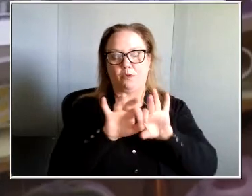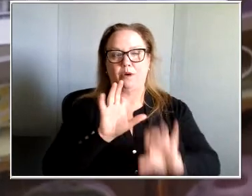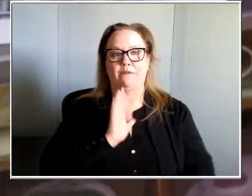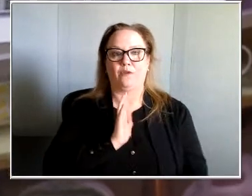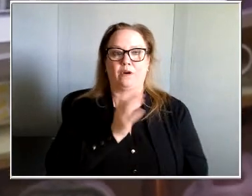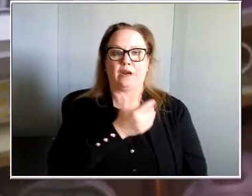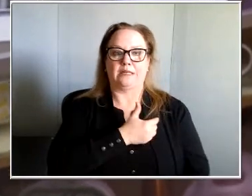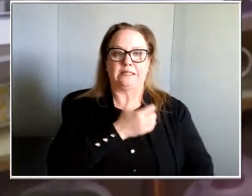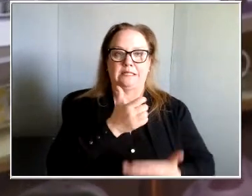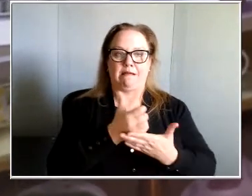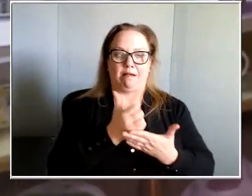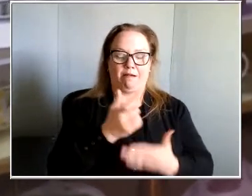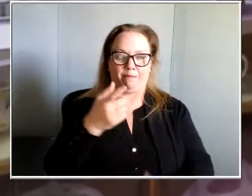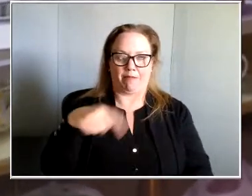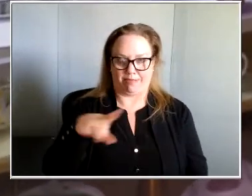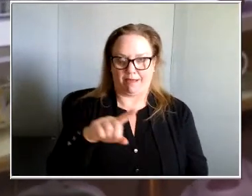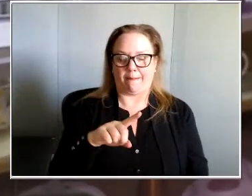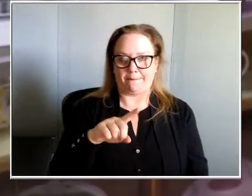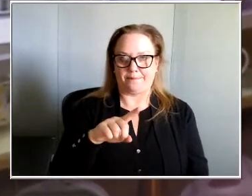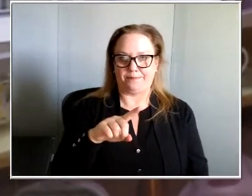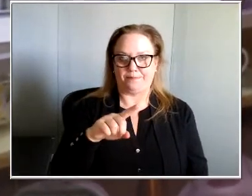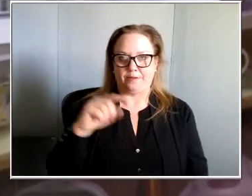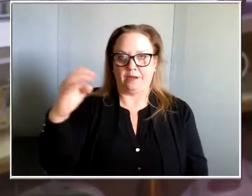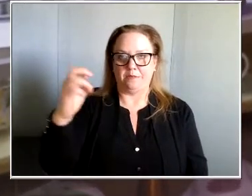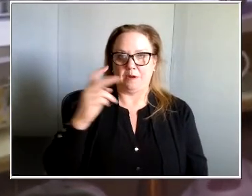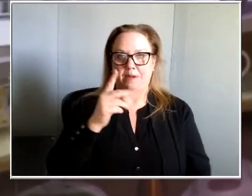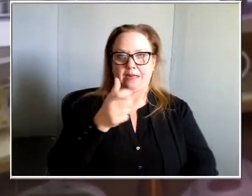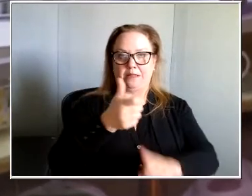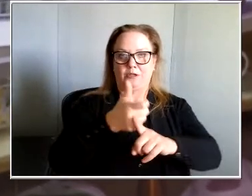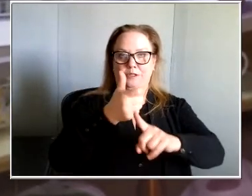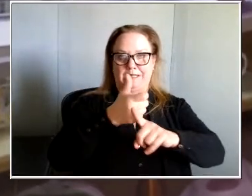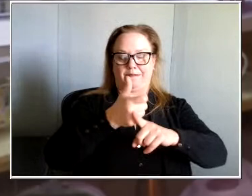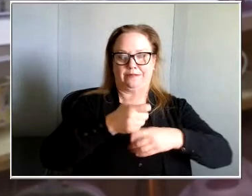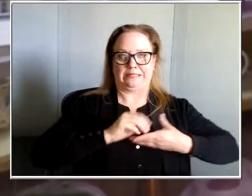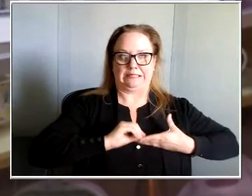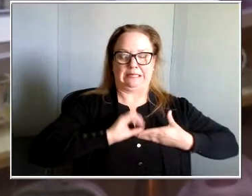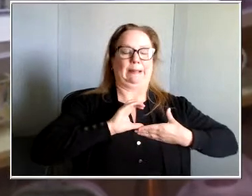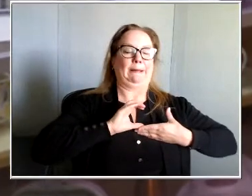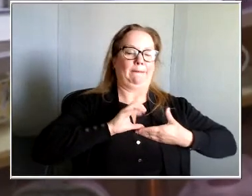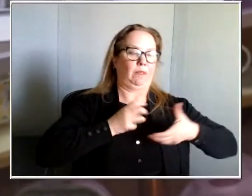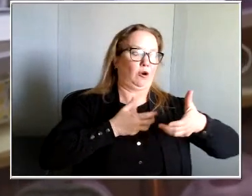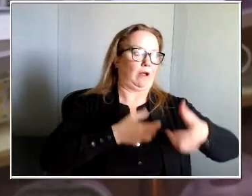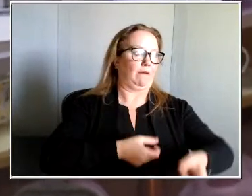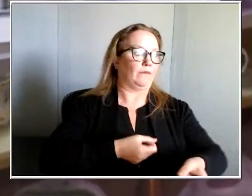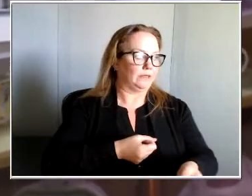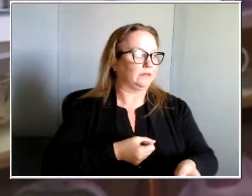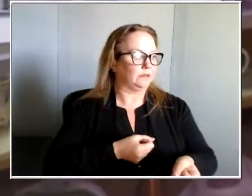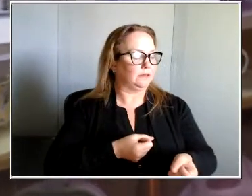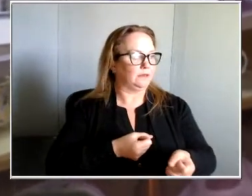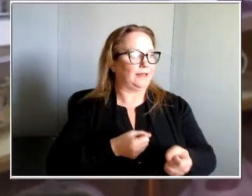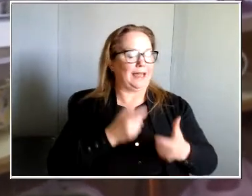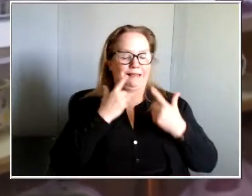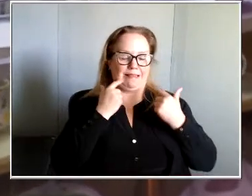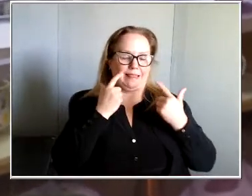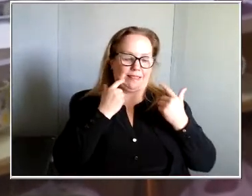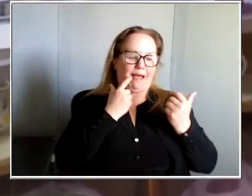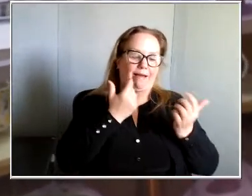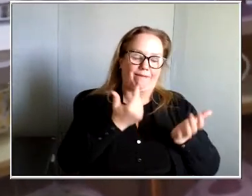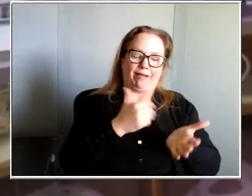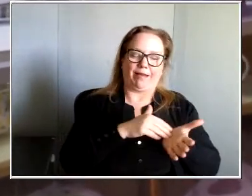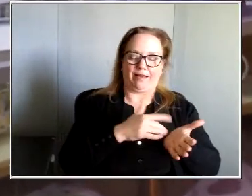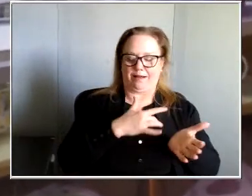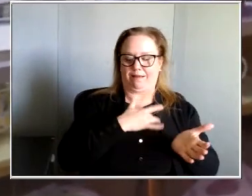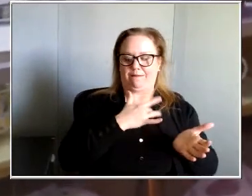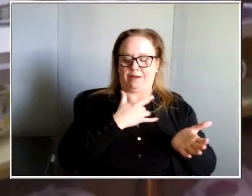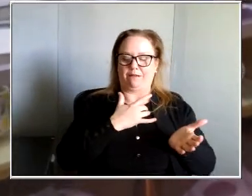help them bring back their self-esteem, their confidence, and be able to laugh again and feel like they